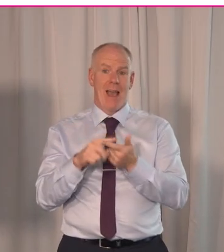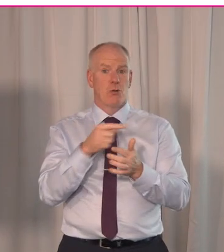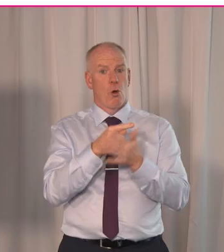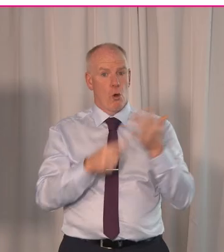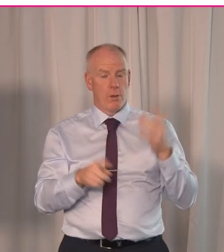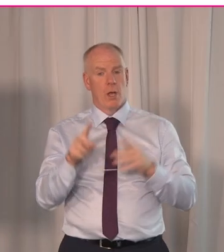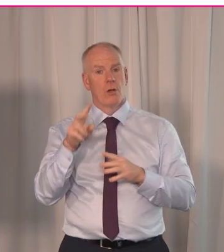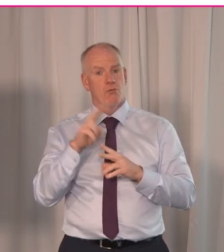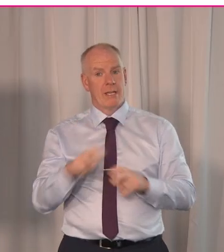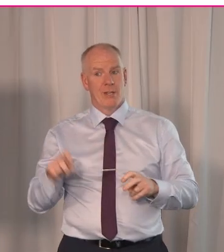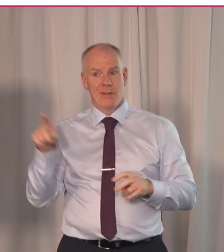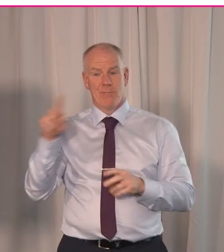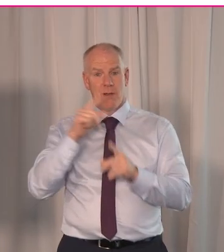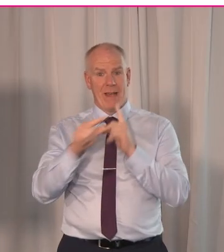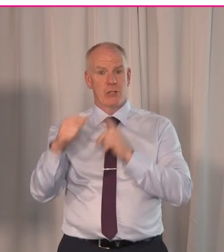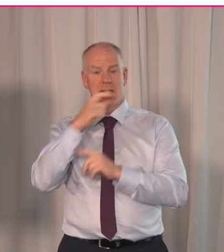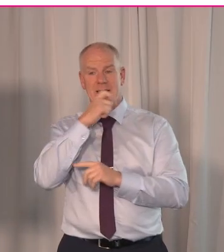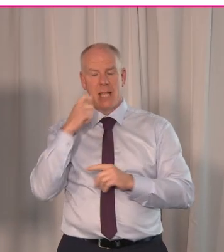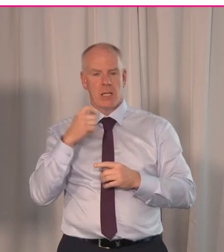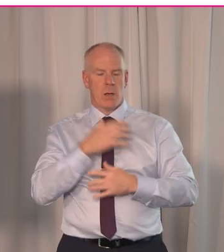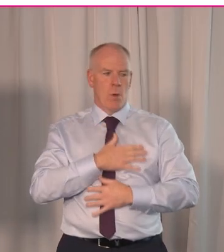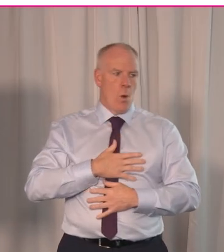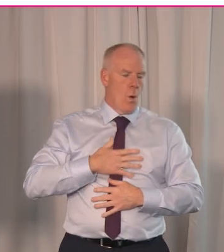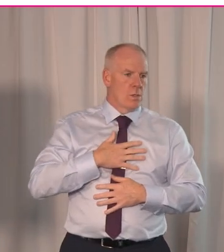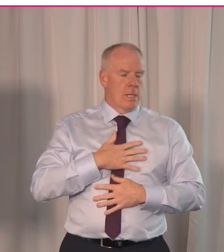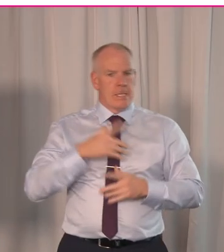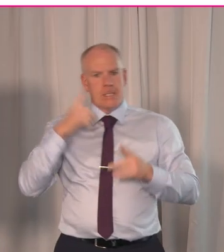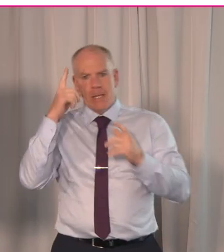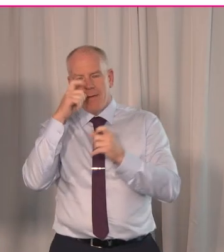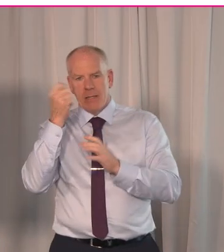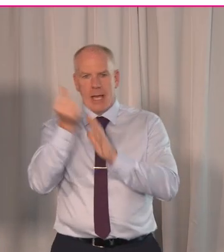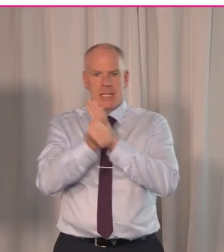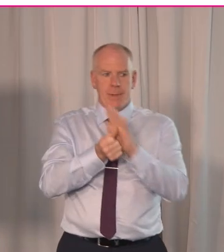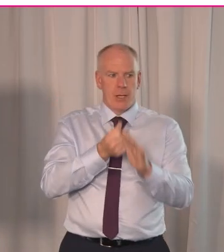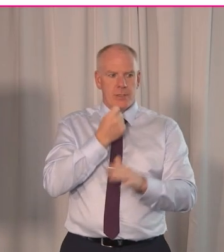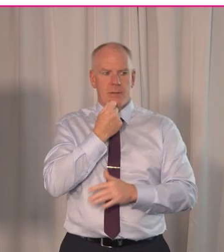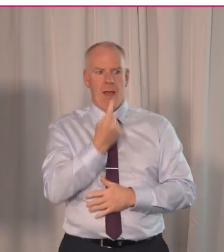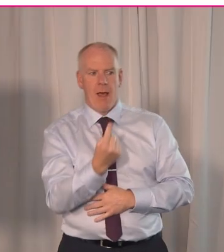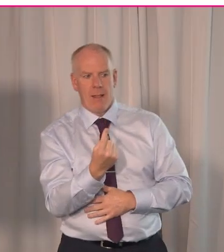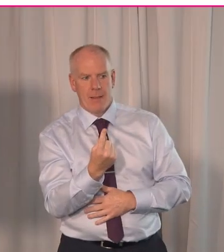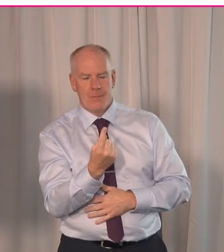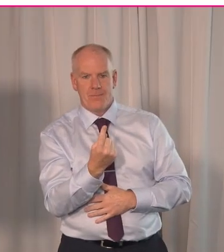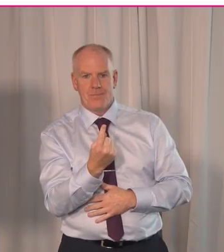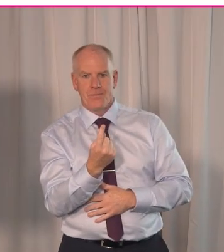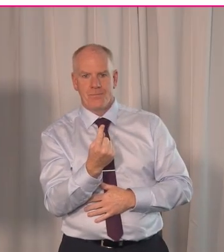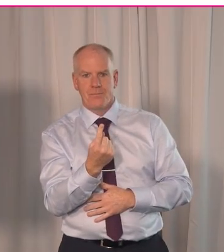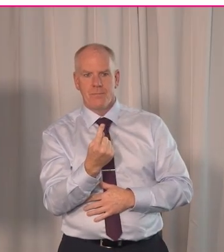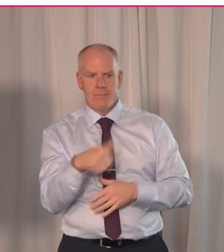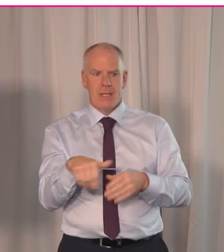we've heard that professionals find it very emotionally and challenging experience to be in the maternity